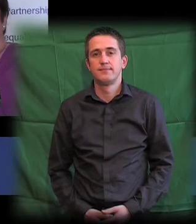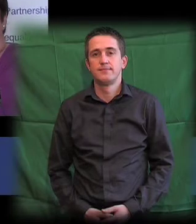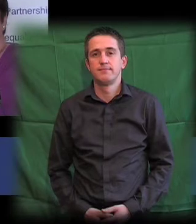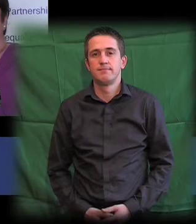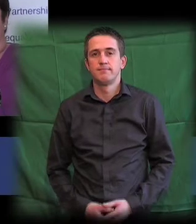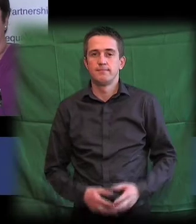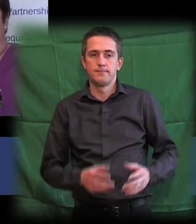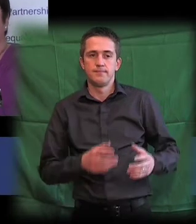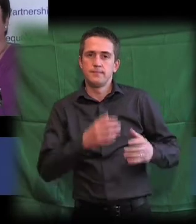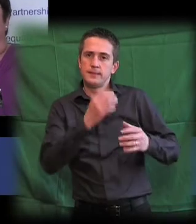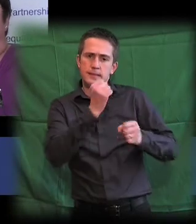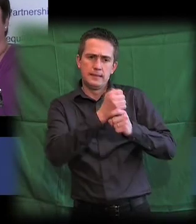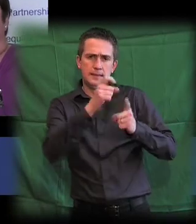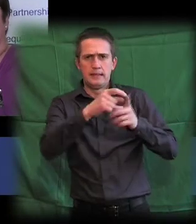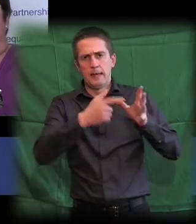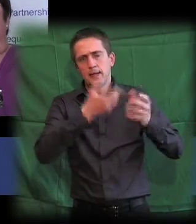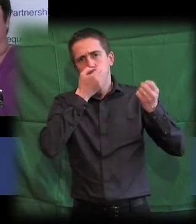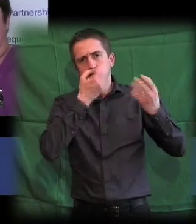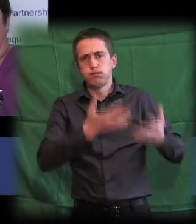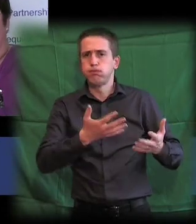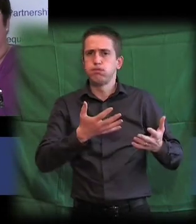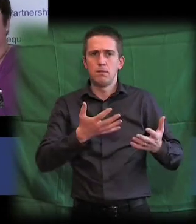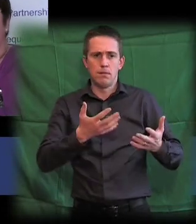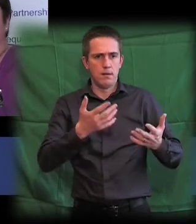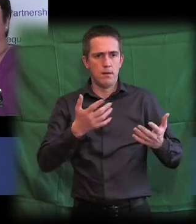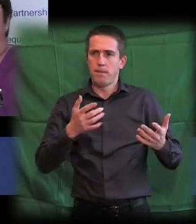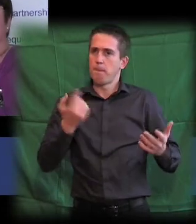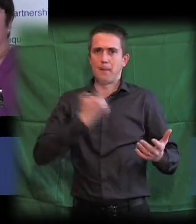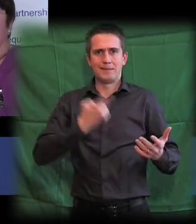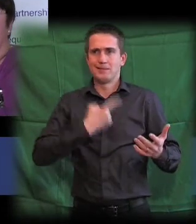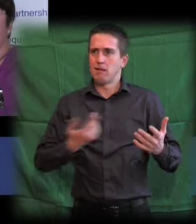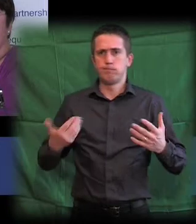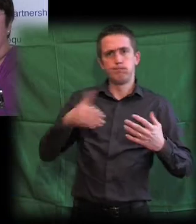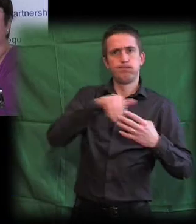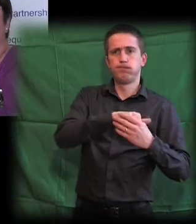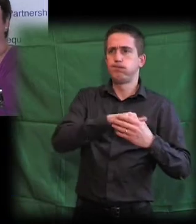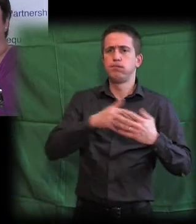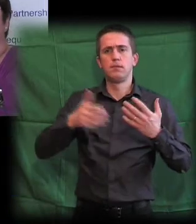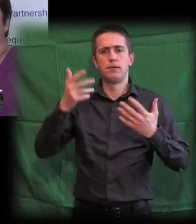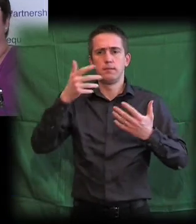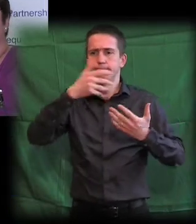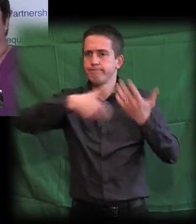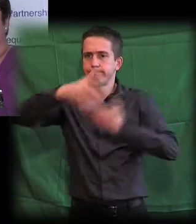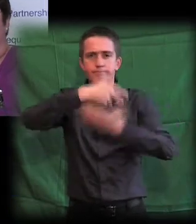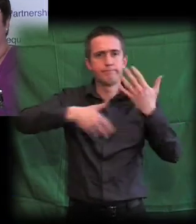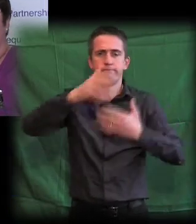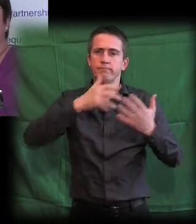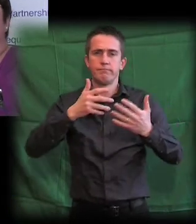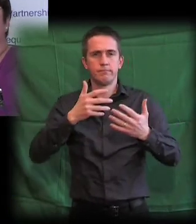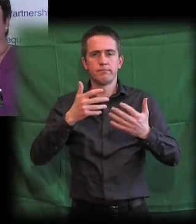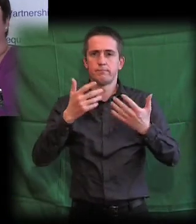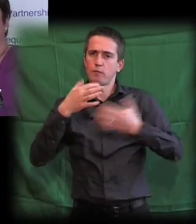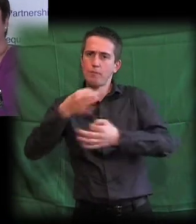If GDA didn't exist, people like me would just be invisible. And you would be stuck in the house and you would have nobody to fight for